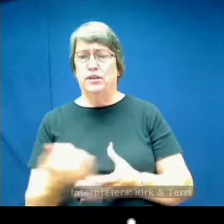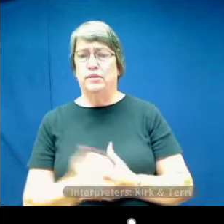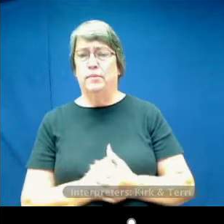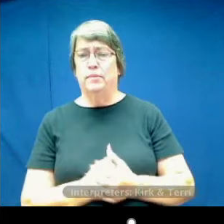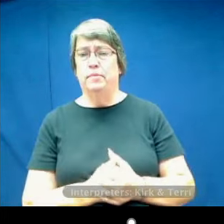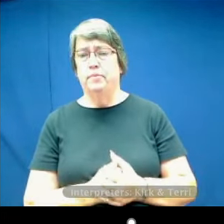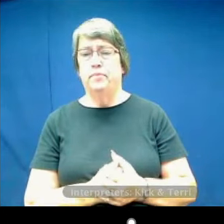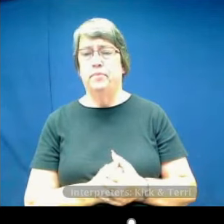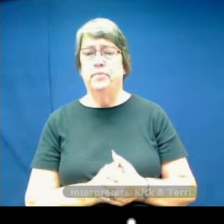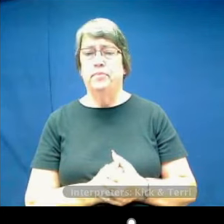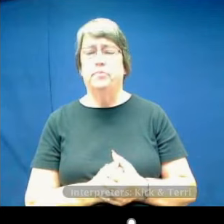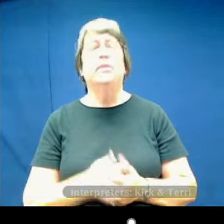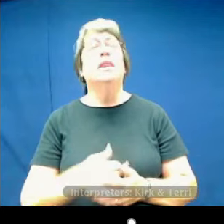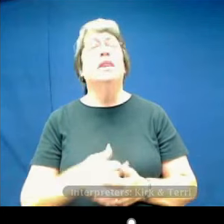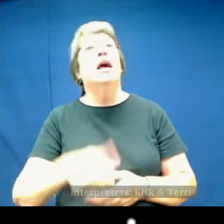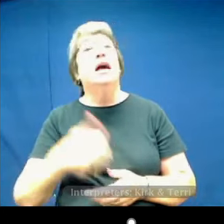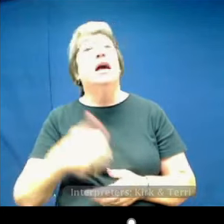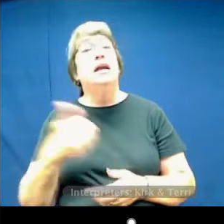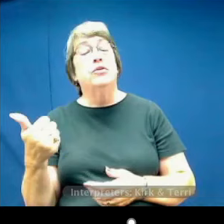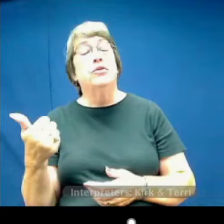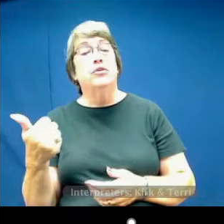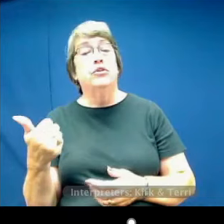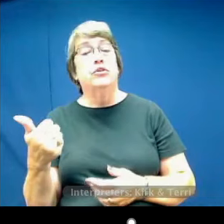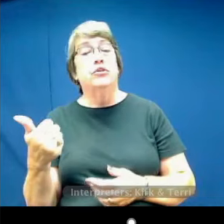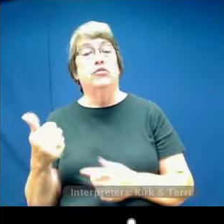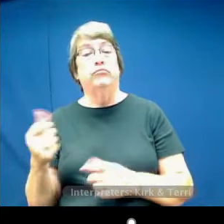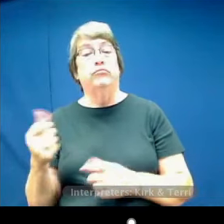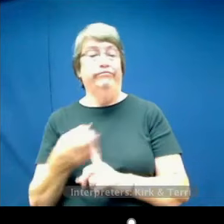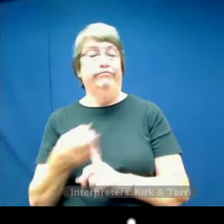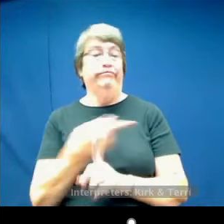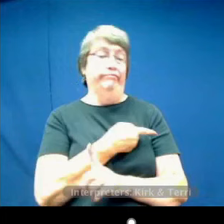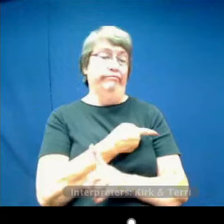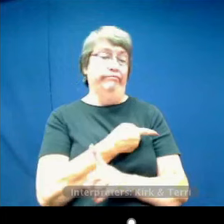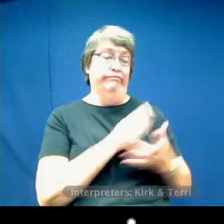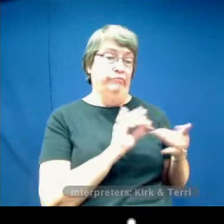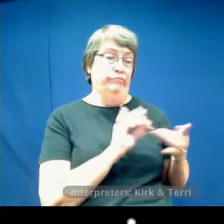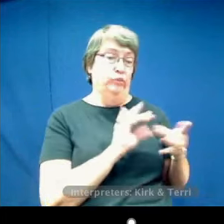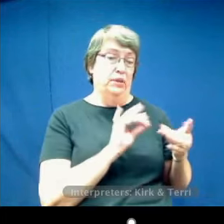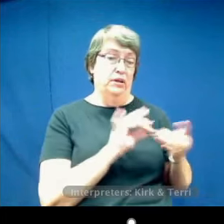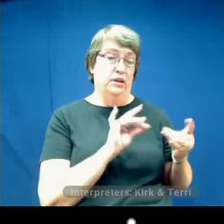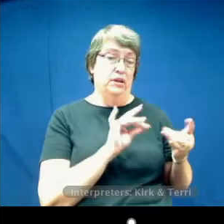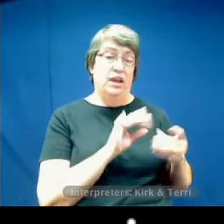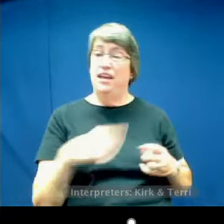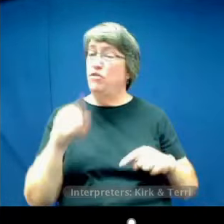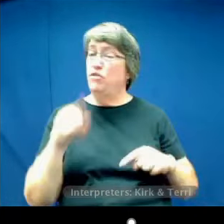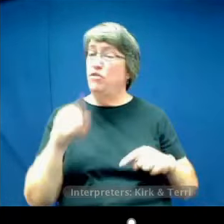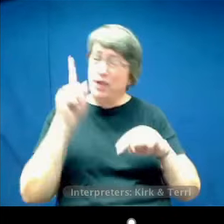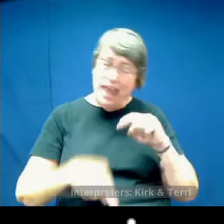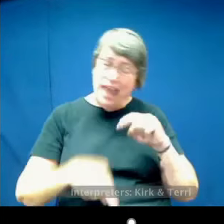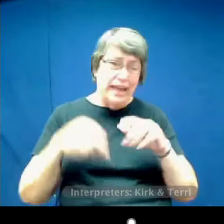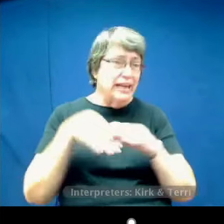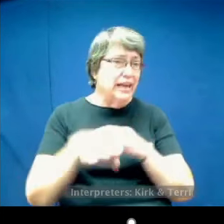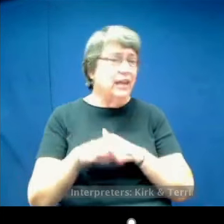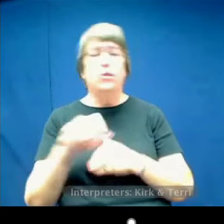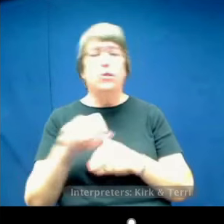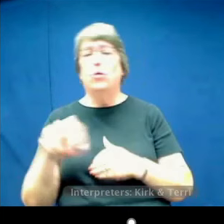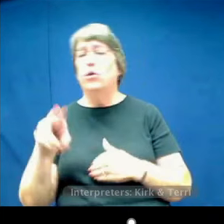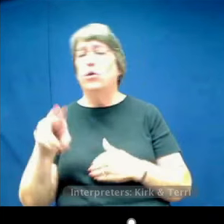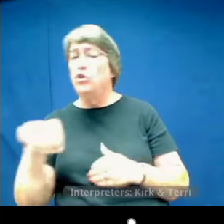Another just side note is if you cannot get in or are having difficulty getting